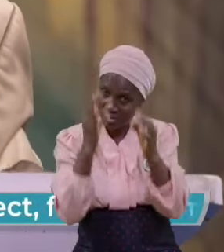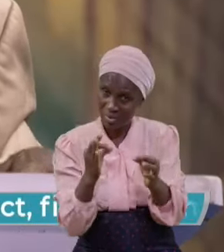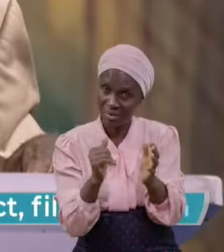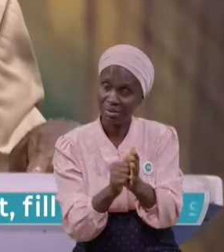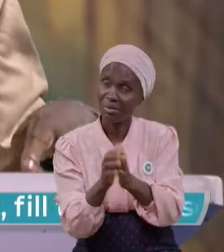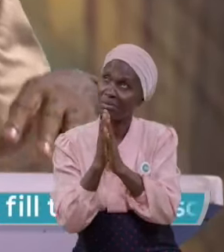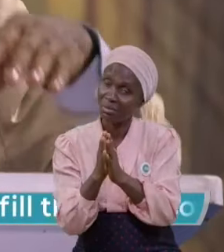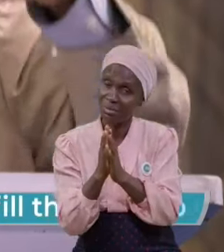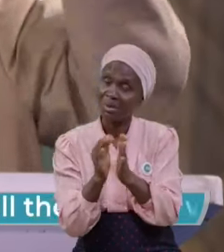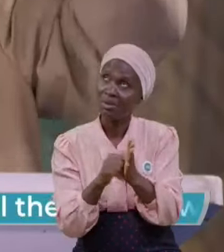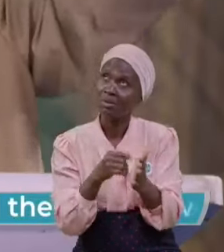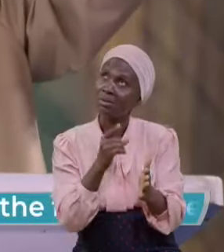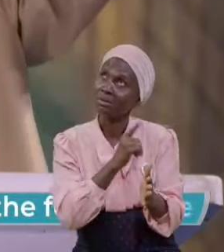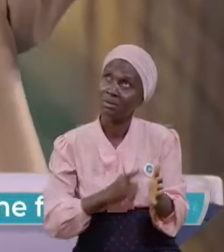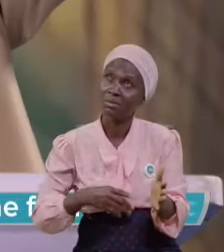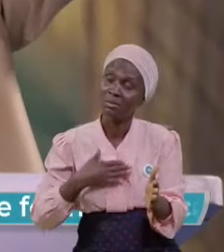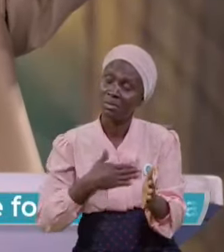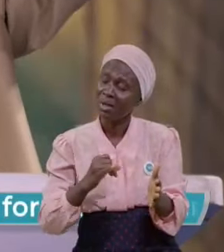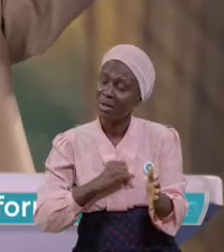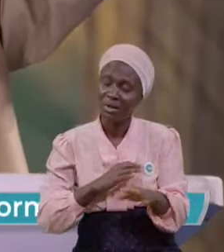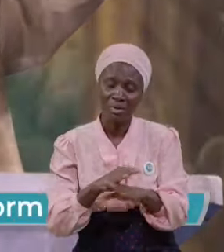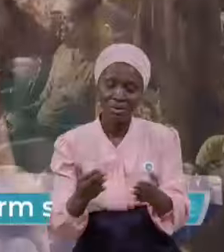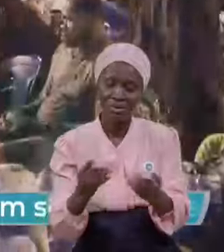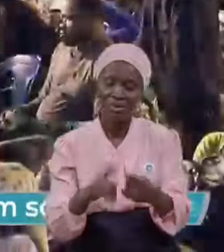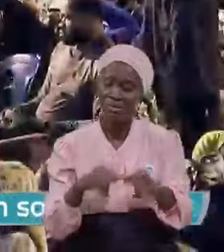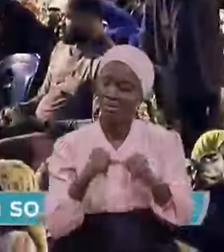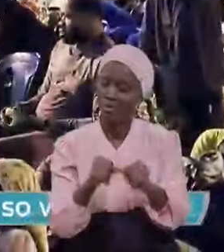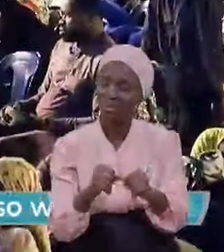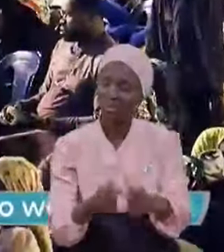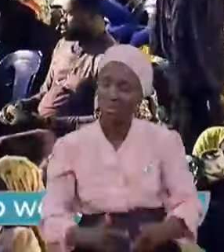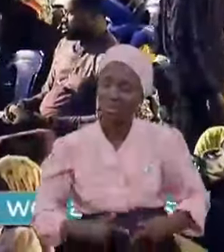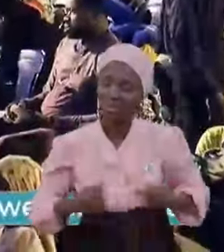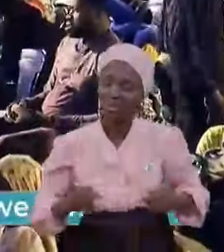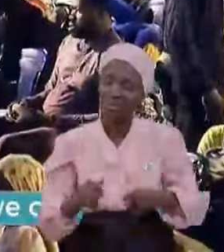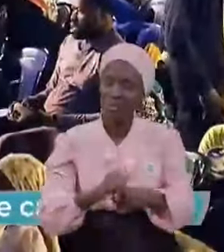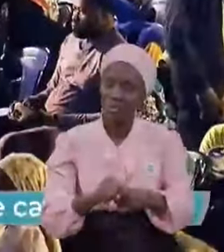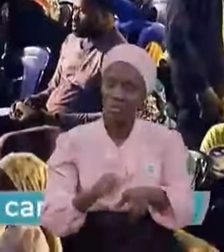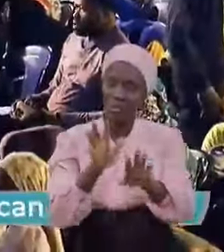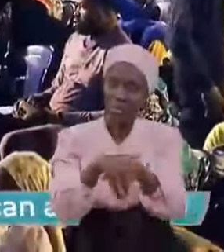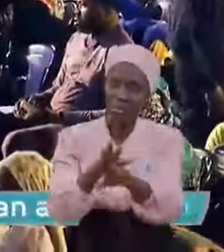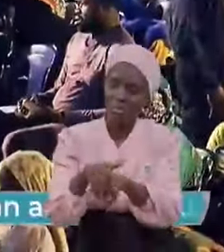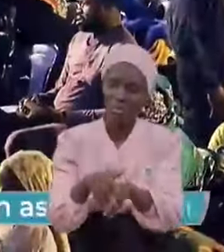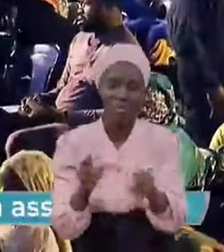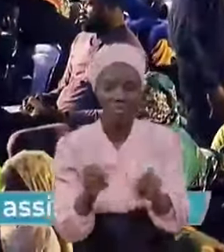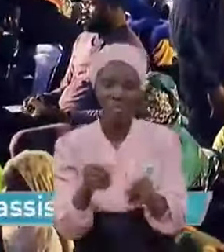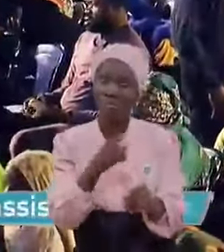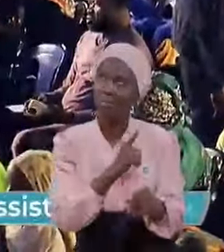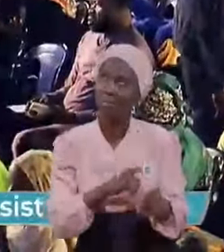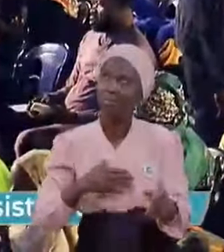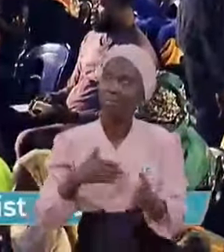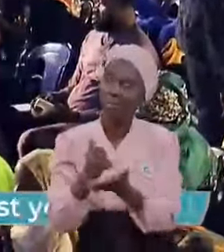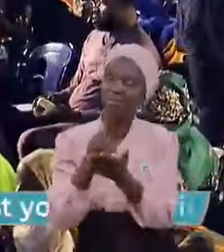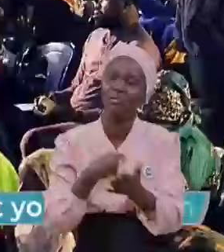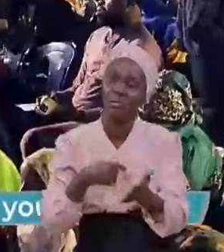If you are true, please raise your flag. Okay, I see the person at the middle, they are true. Okay,